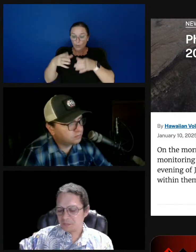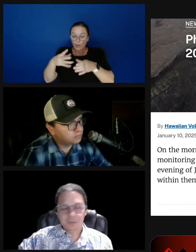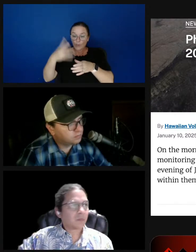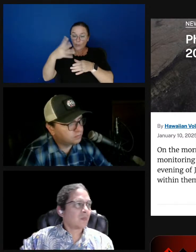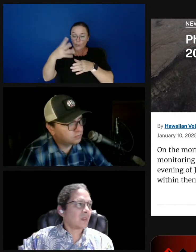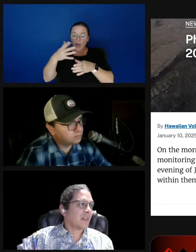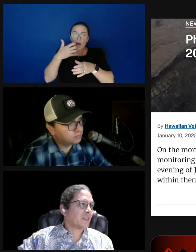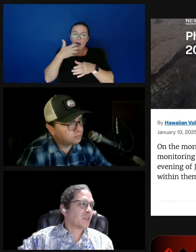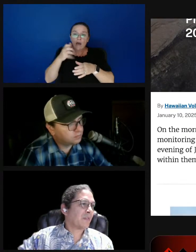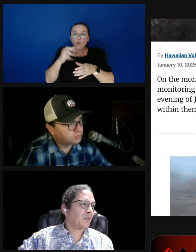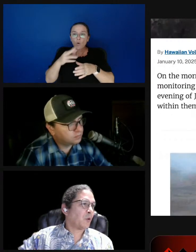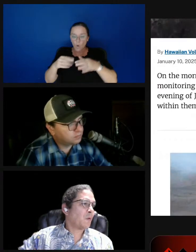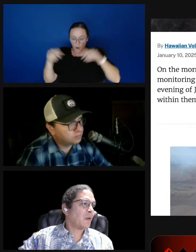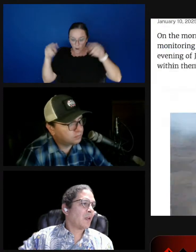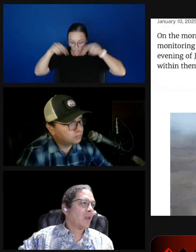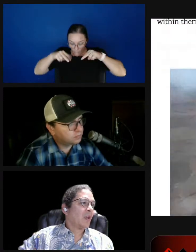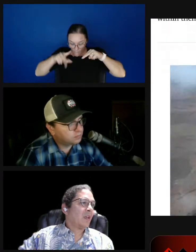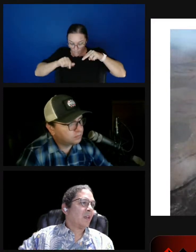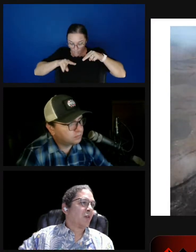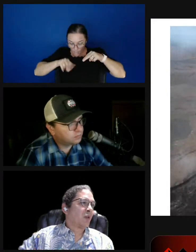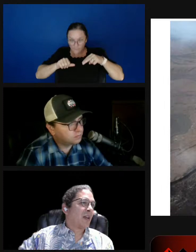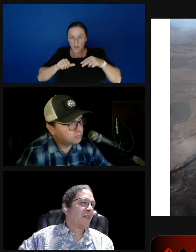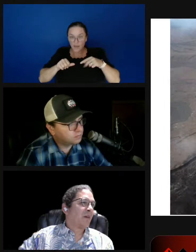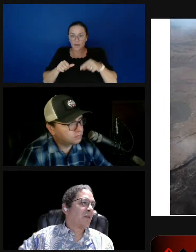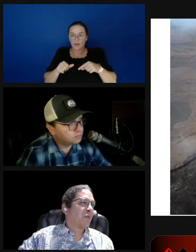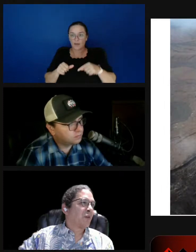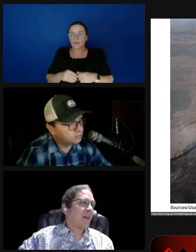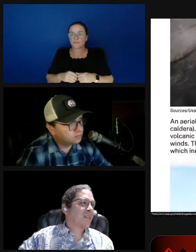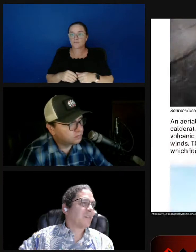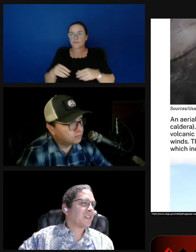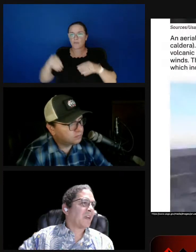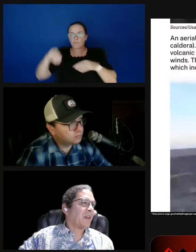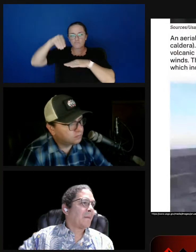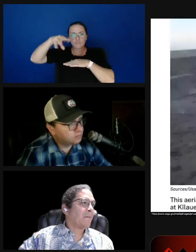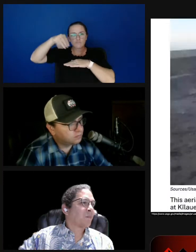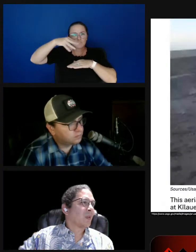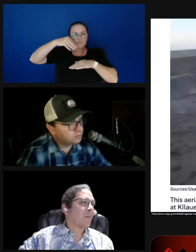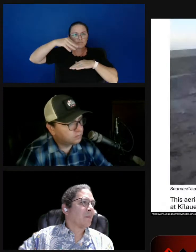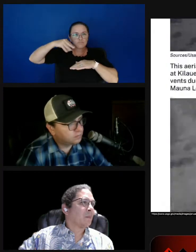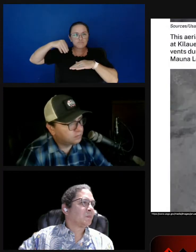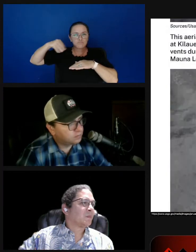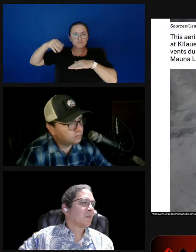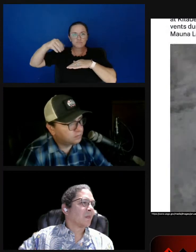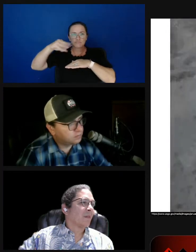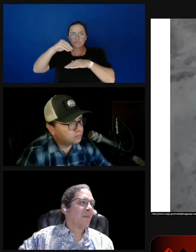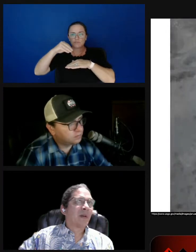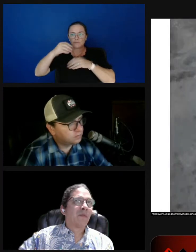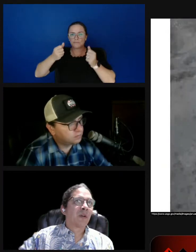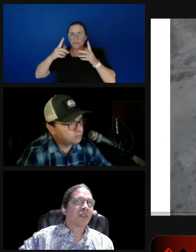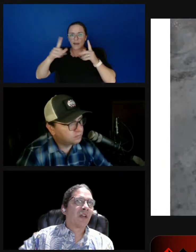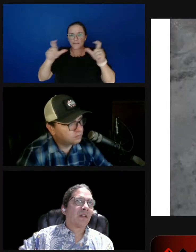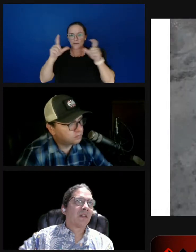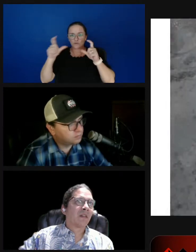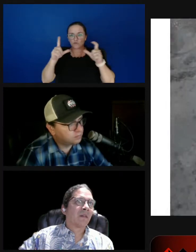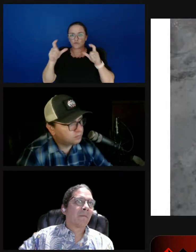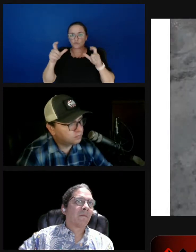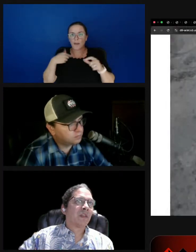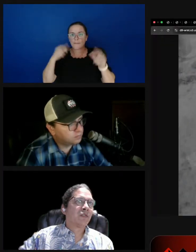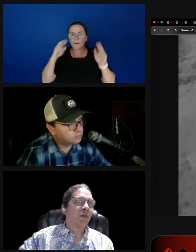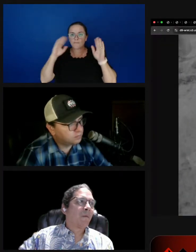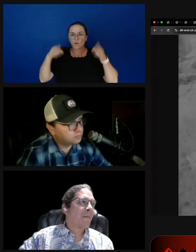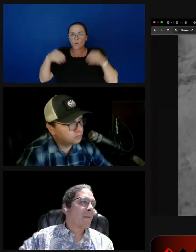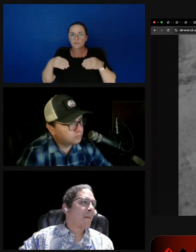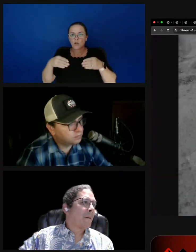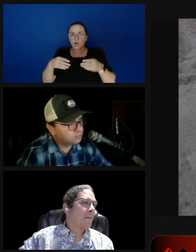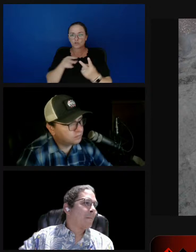surface? And so they flew, took a lot of aerial photographs of this area, right? But I'll focus on